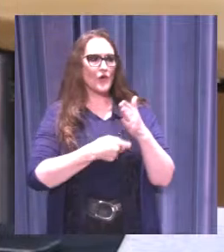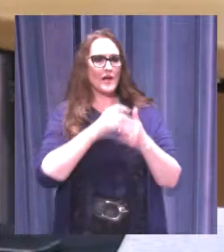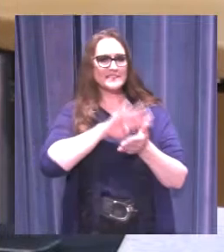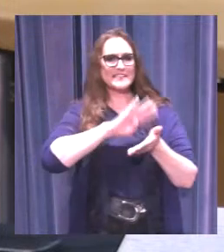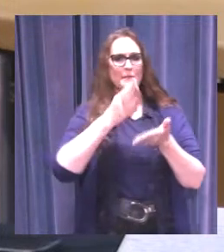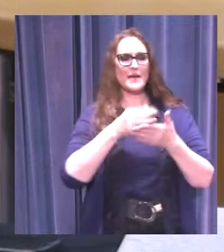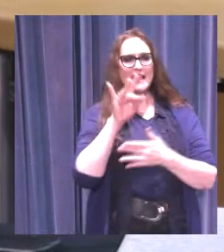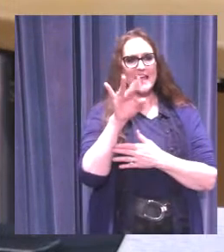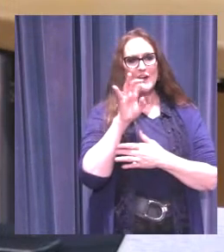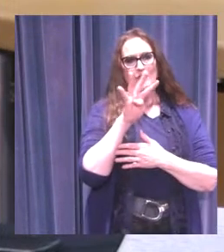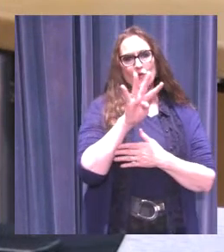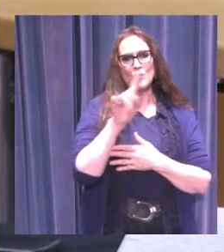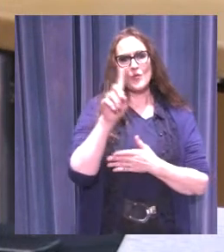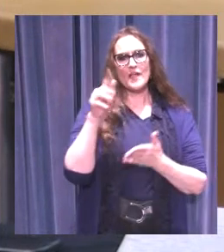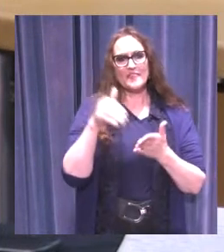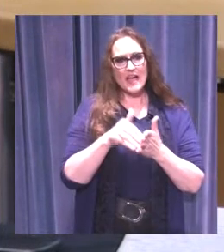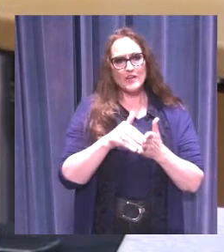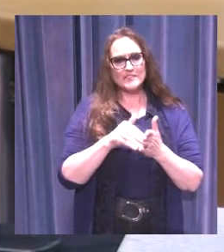of